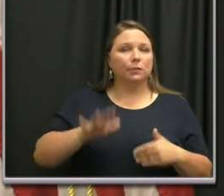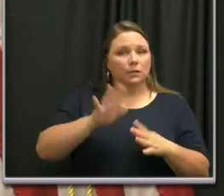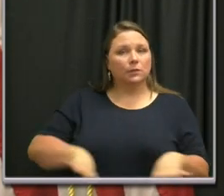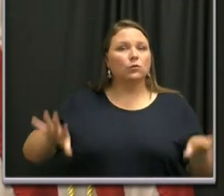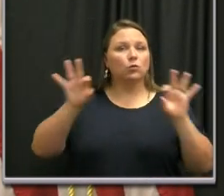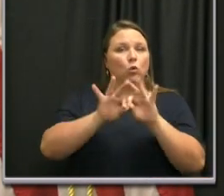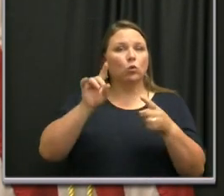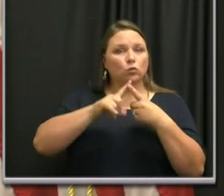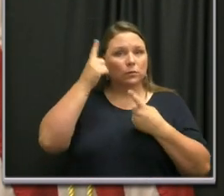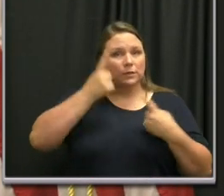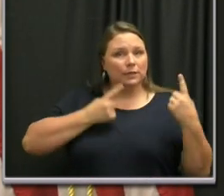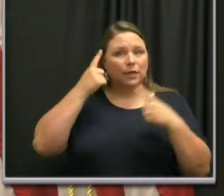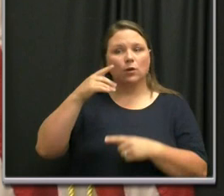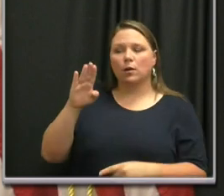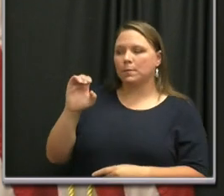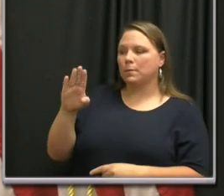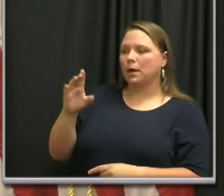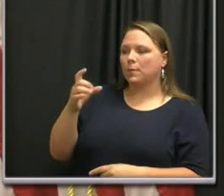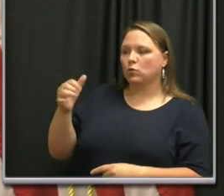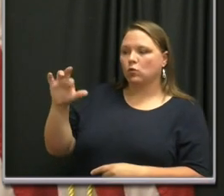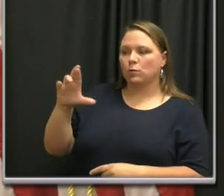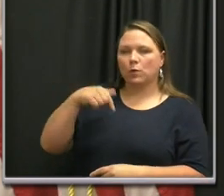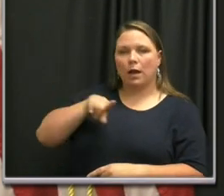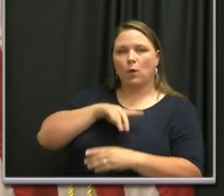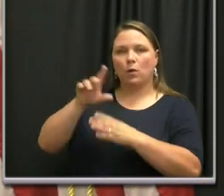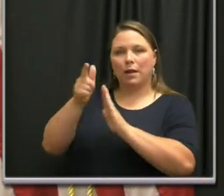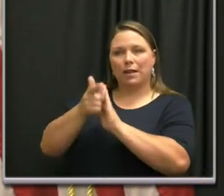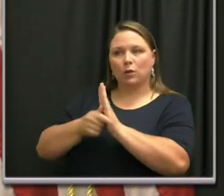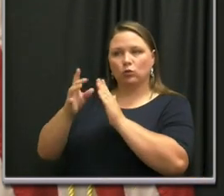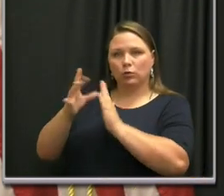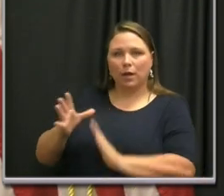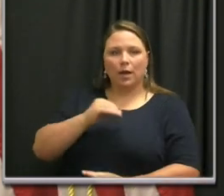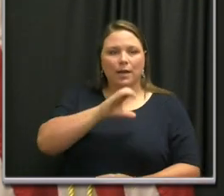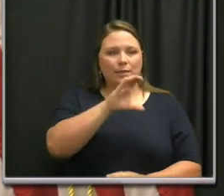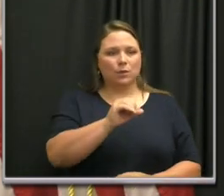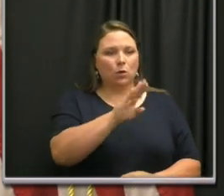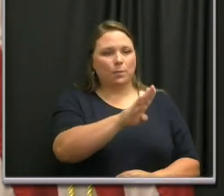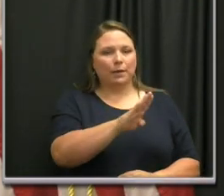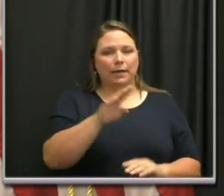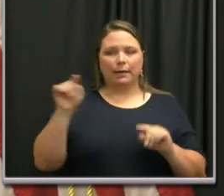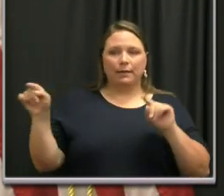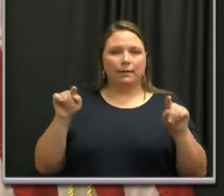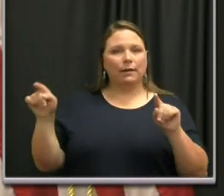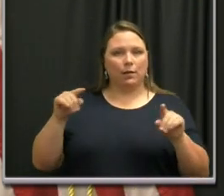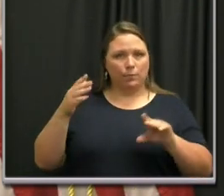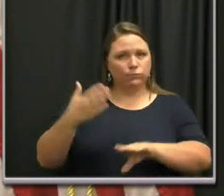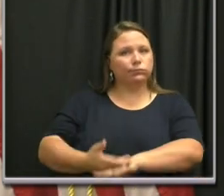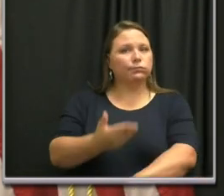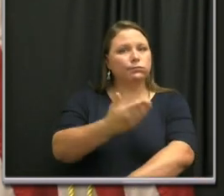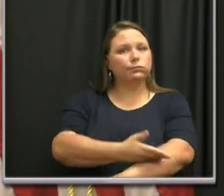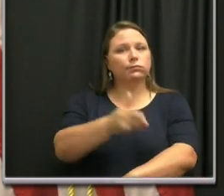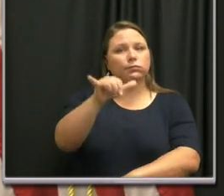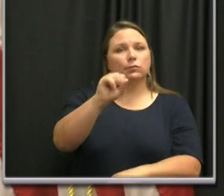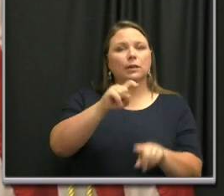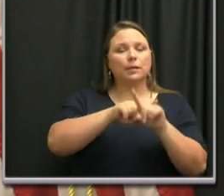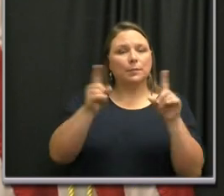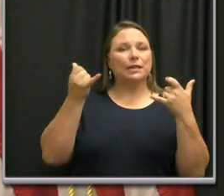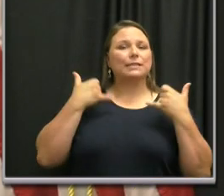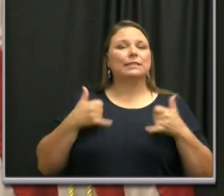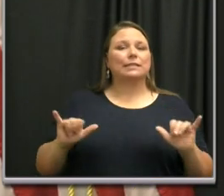and our legal director, Bob Cooper, and the COB have made a lot of progress, but there is a lot